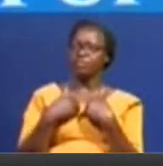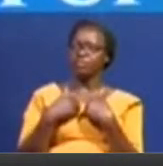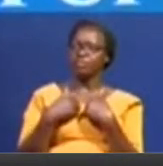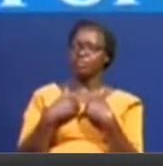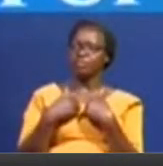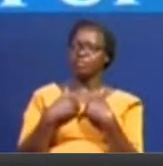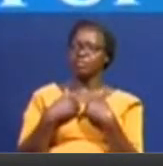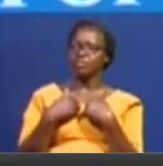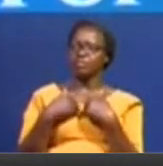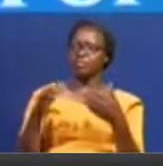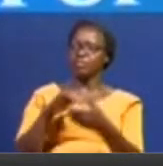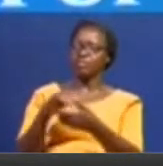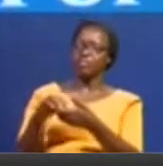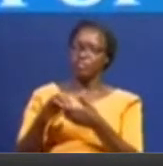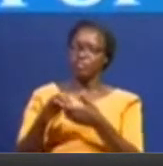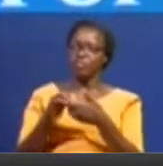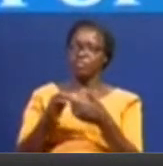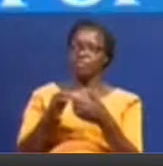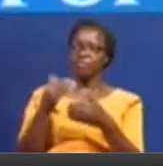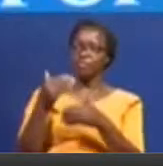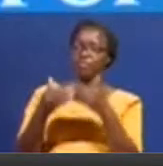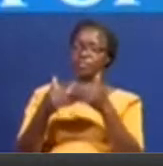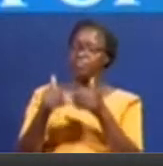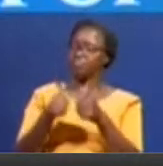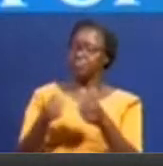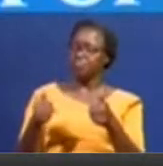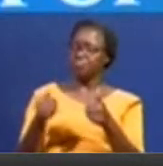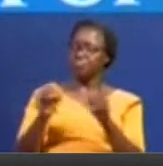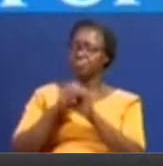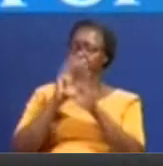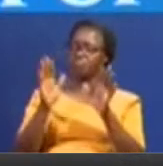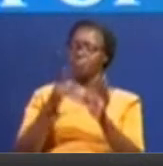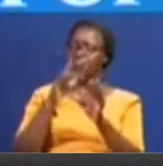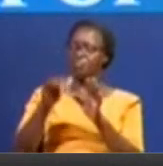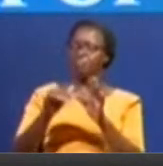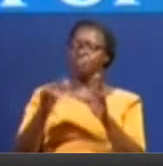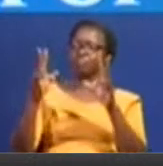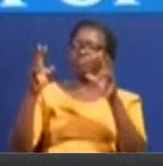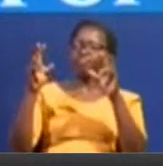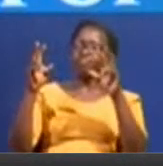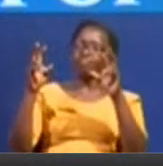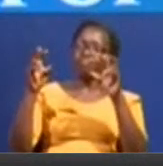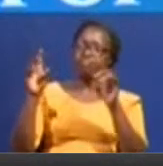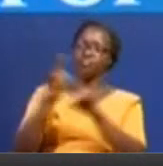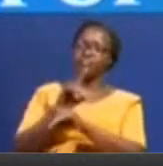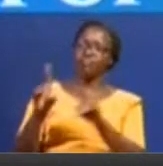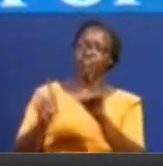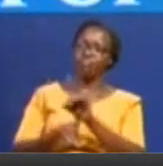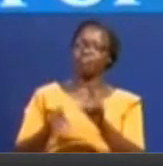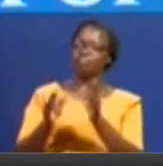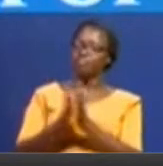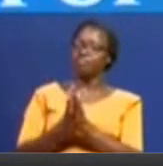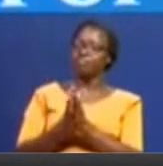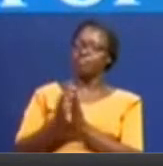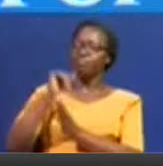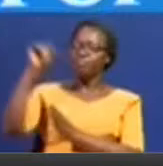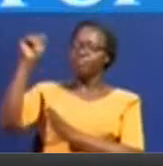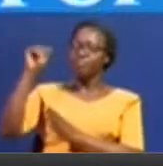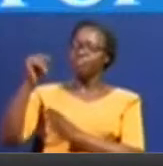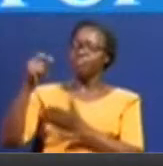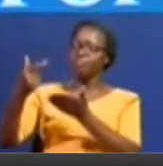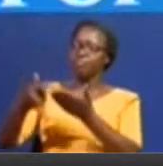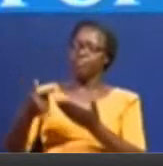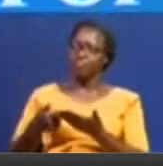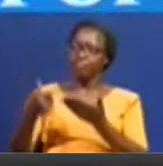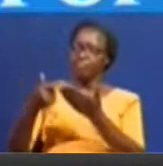the engagements, structured engagements, so that the issues that every political party wants to bring are discussed in an